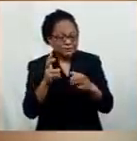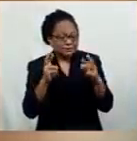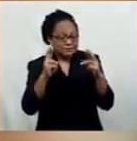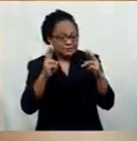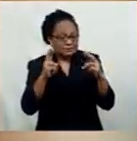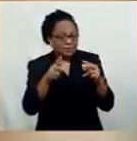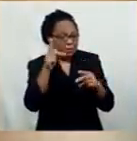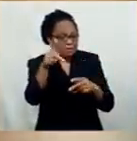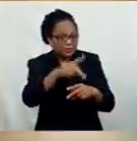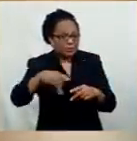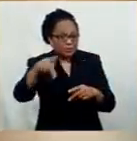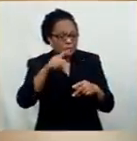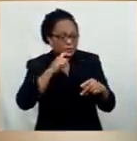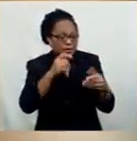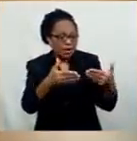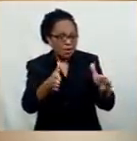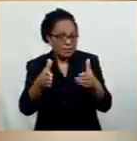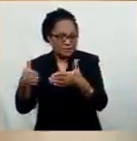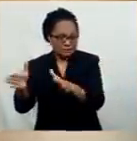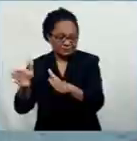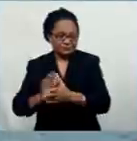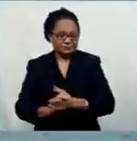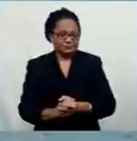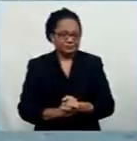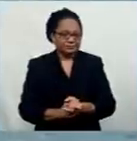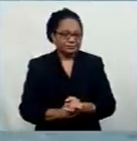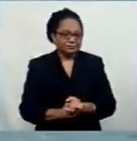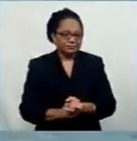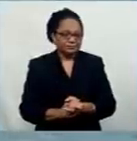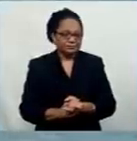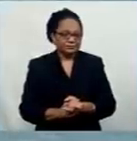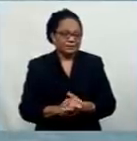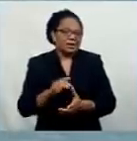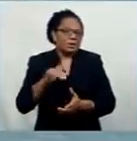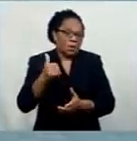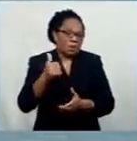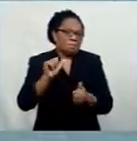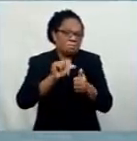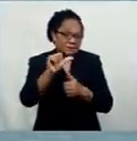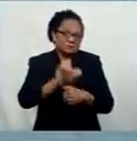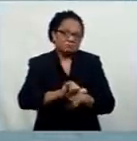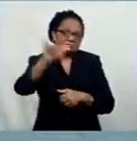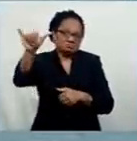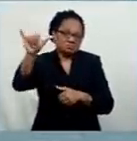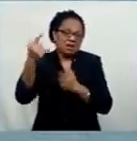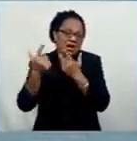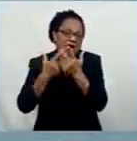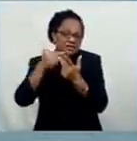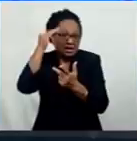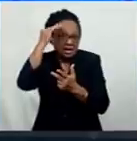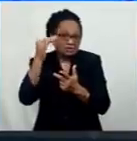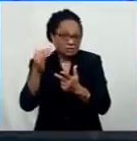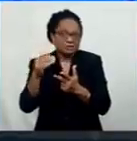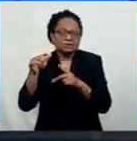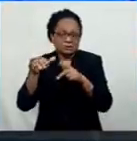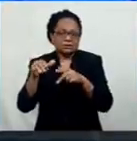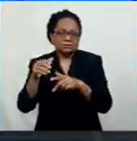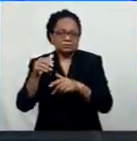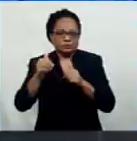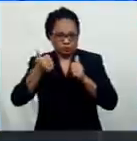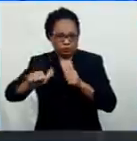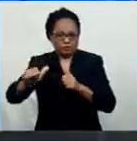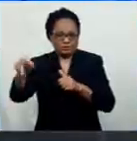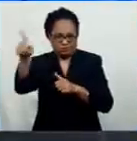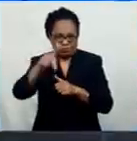that or get out of Fiji and access to a pool to help us prepare. The 15th